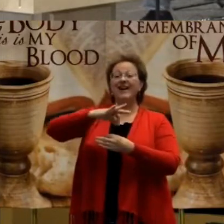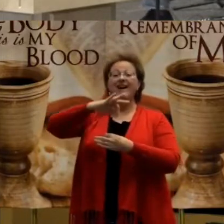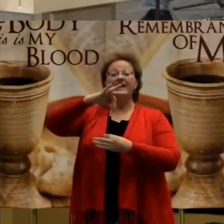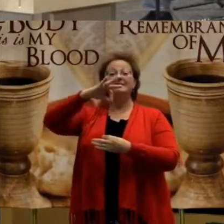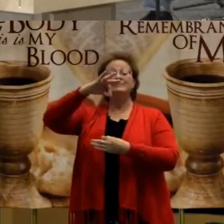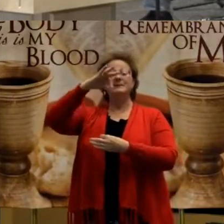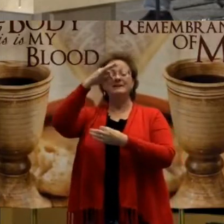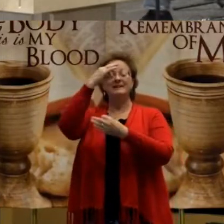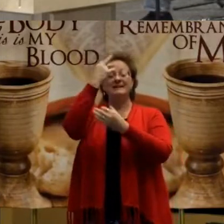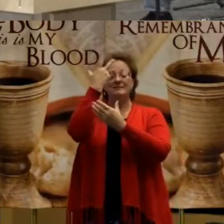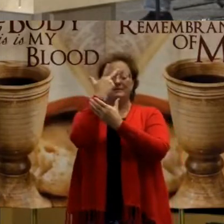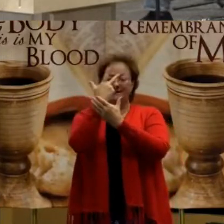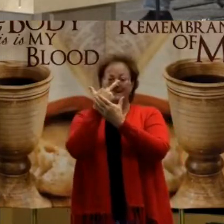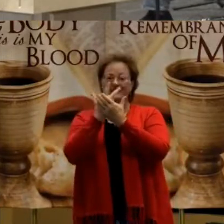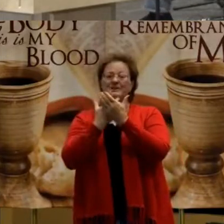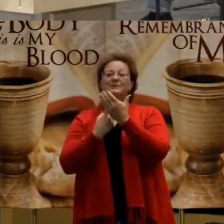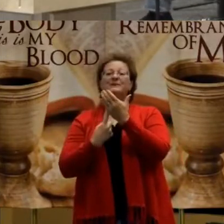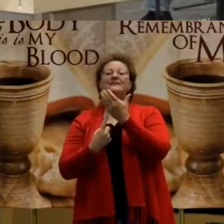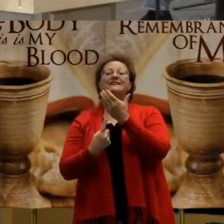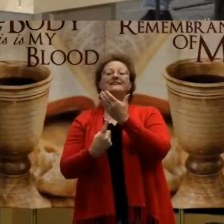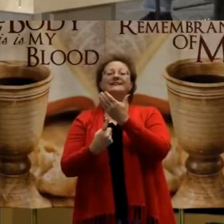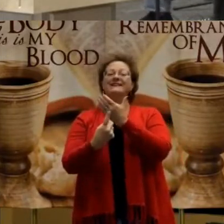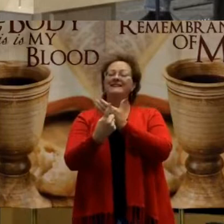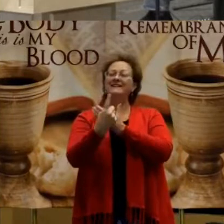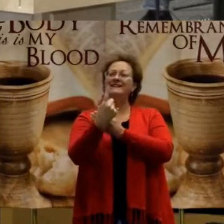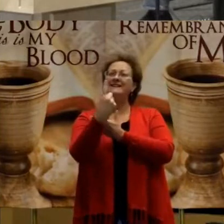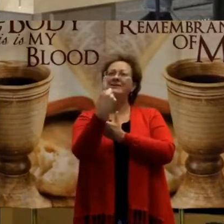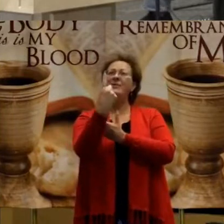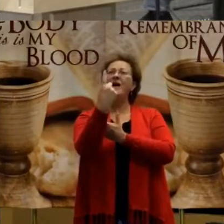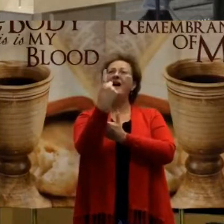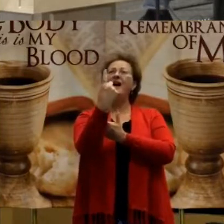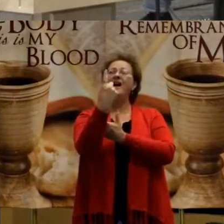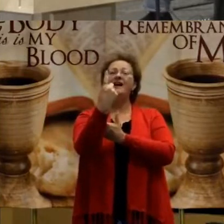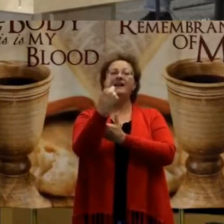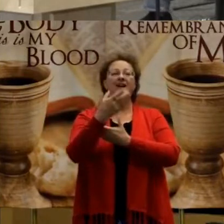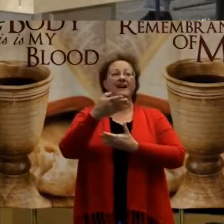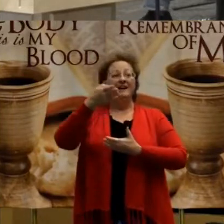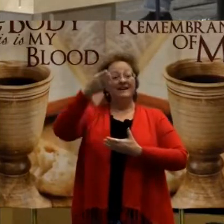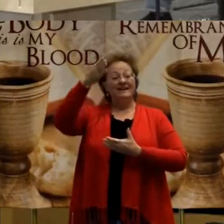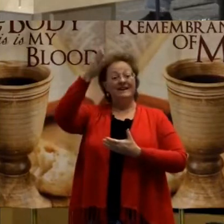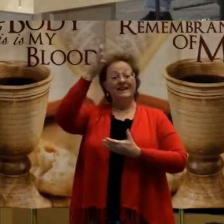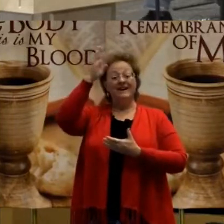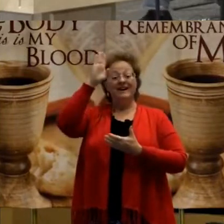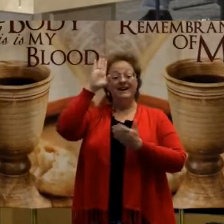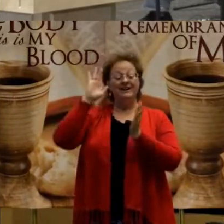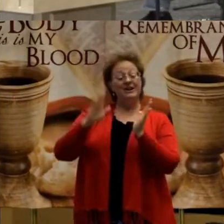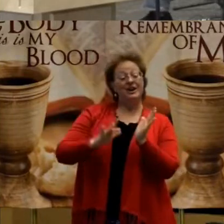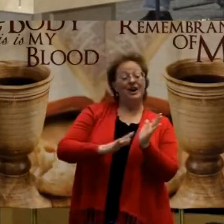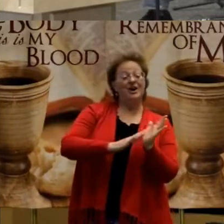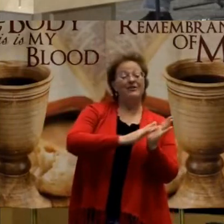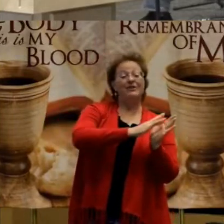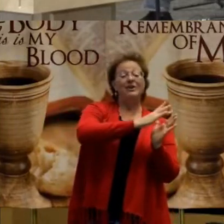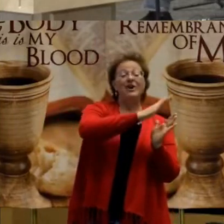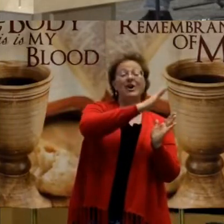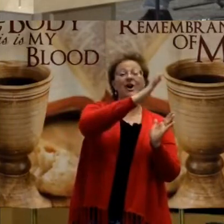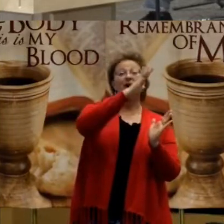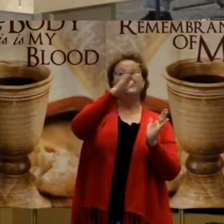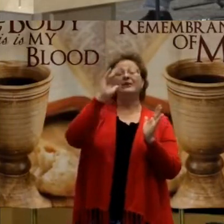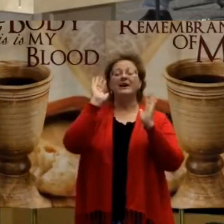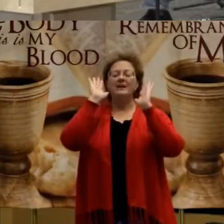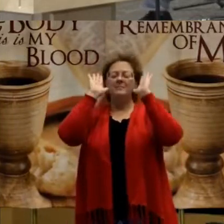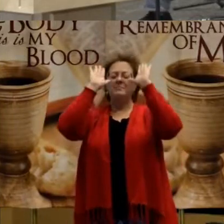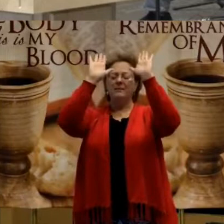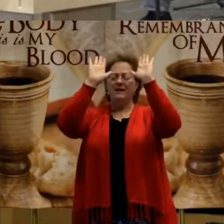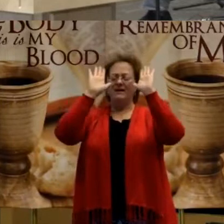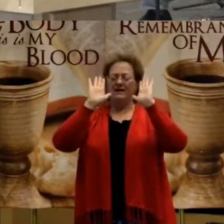the Spirit, three in one. God of glory,